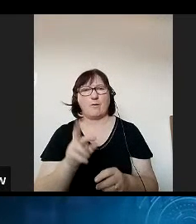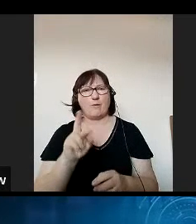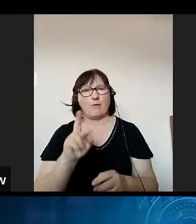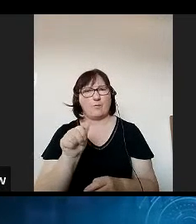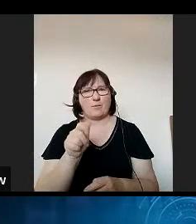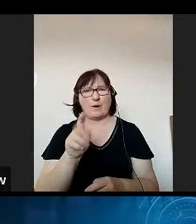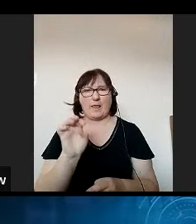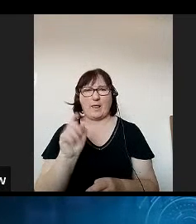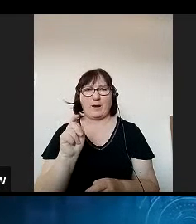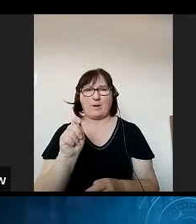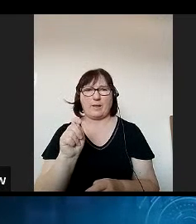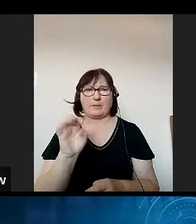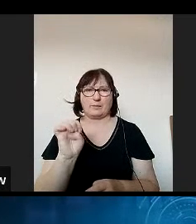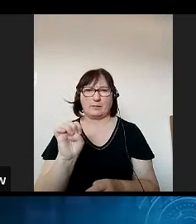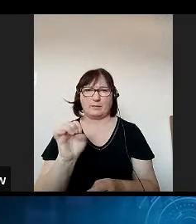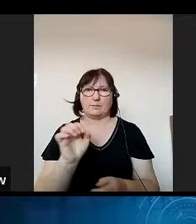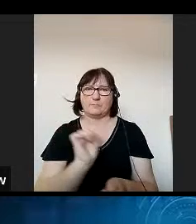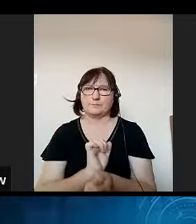is administered